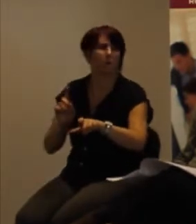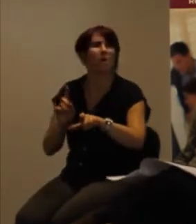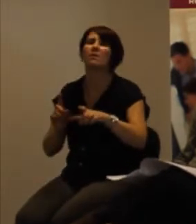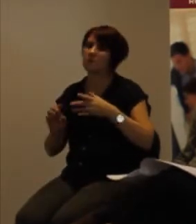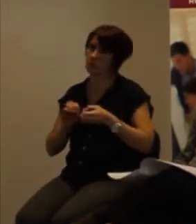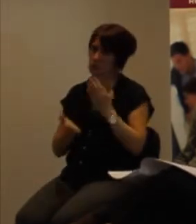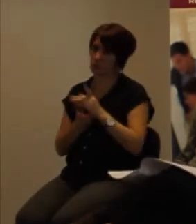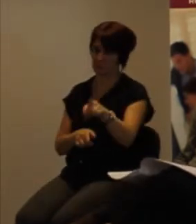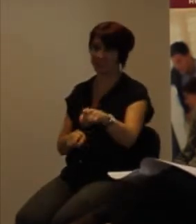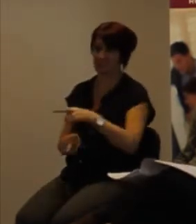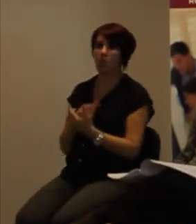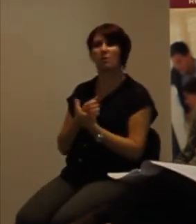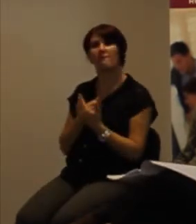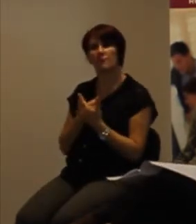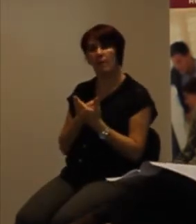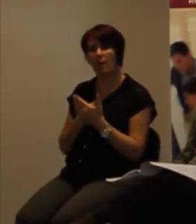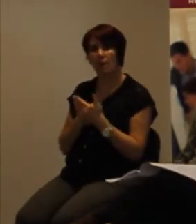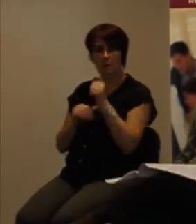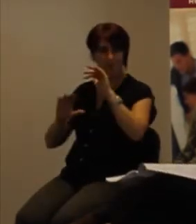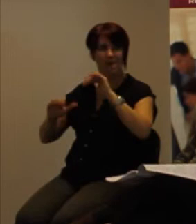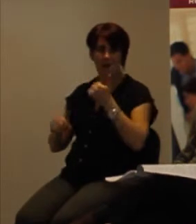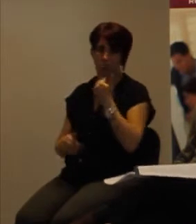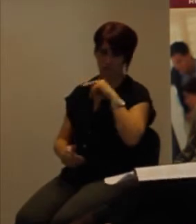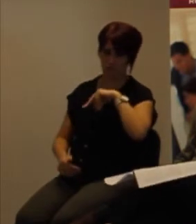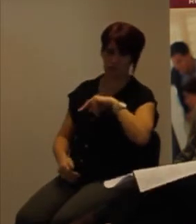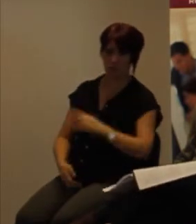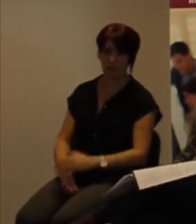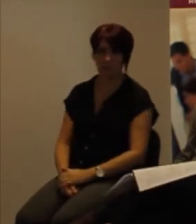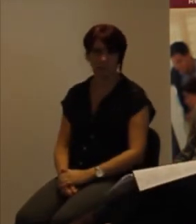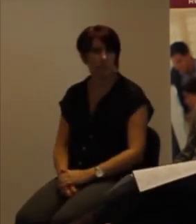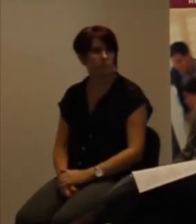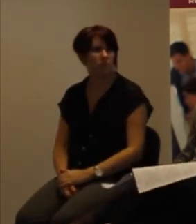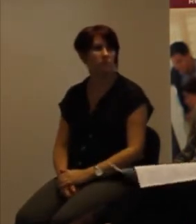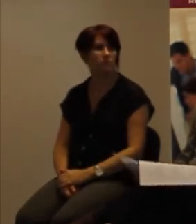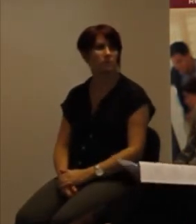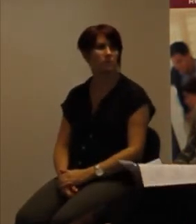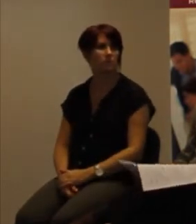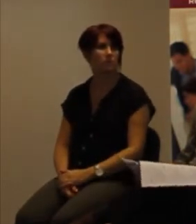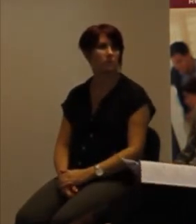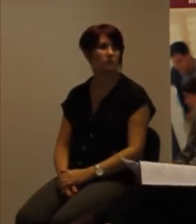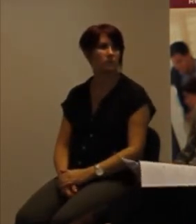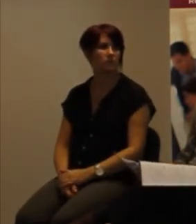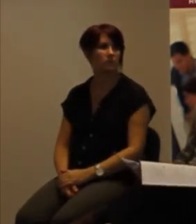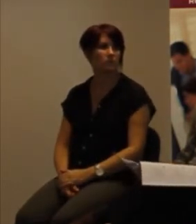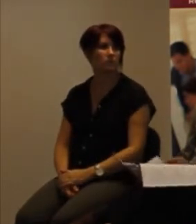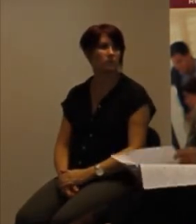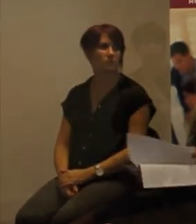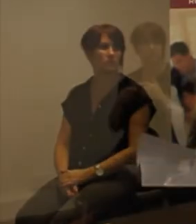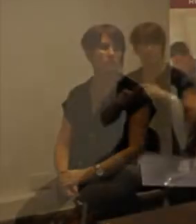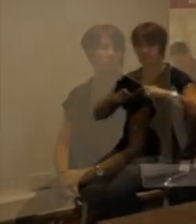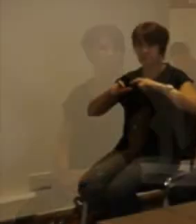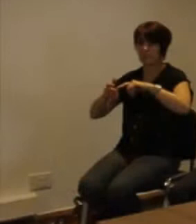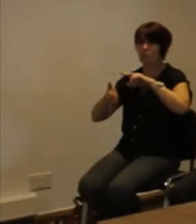So we want to ensure that the learner is as familiar as possible with the facilitator who's going to be applying